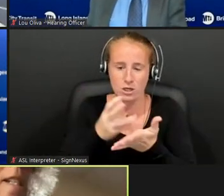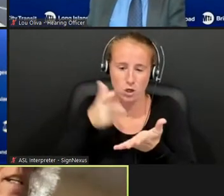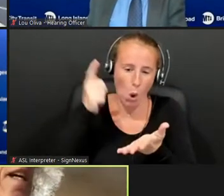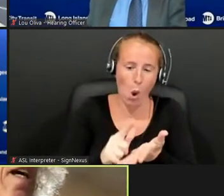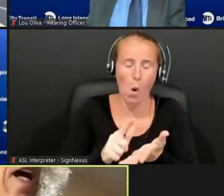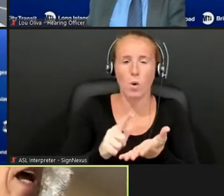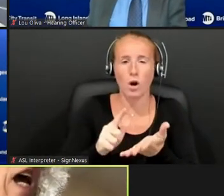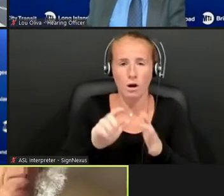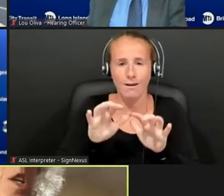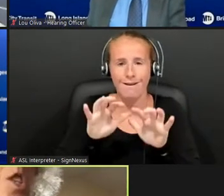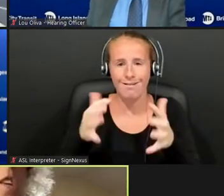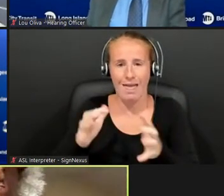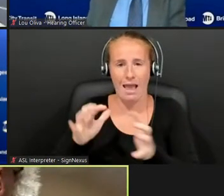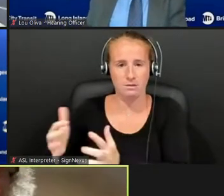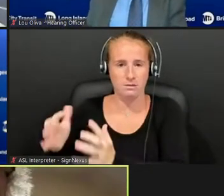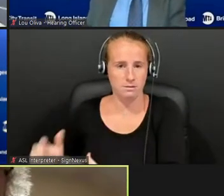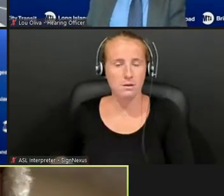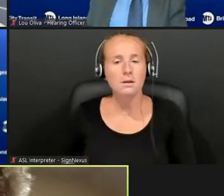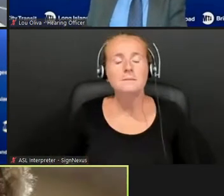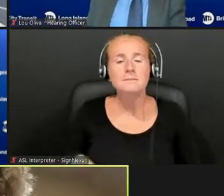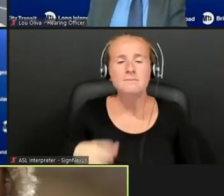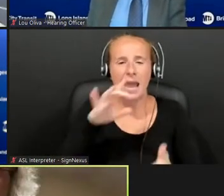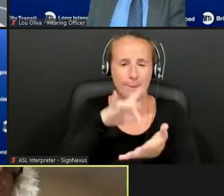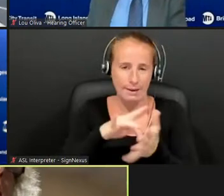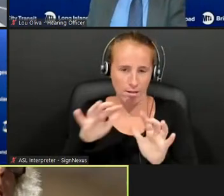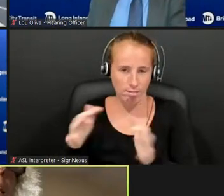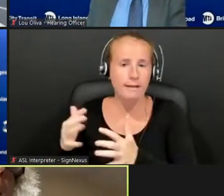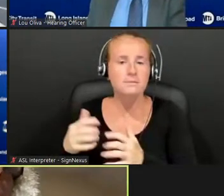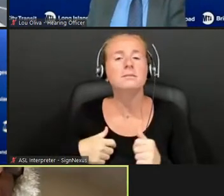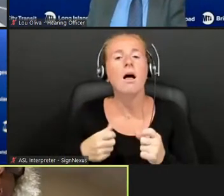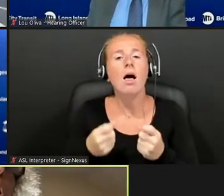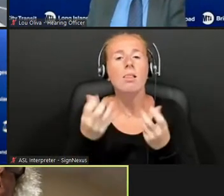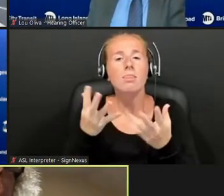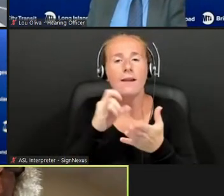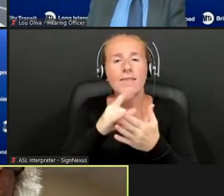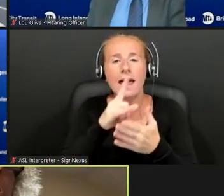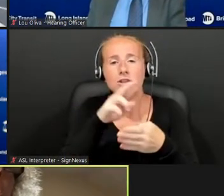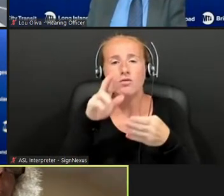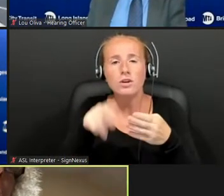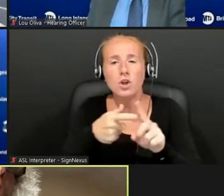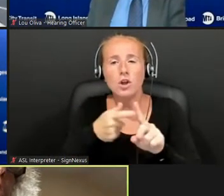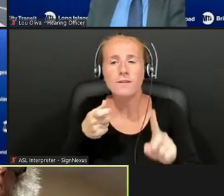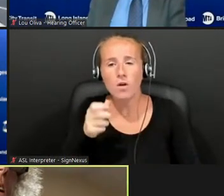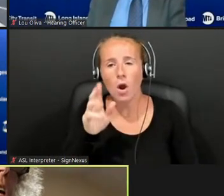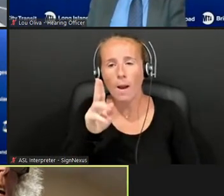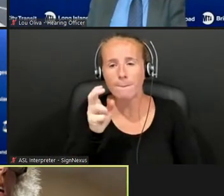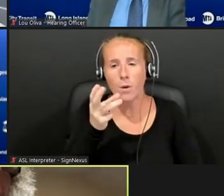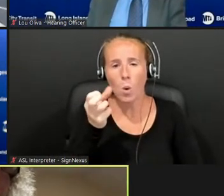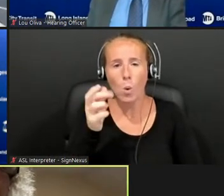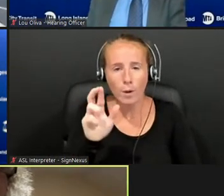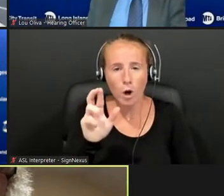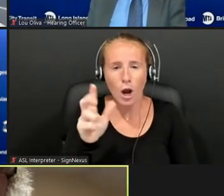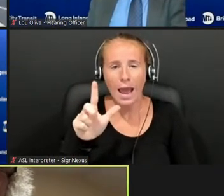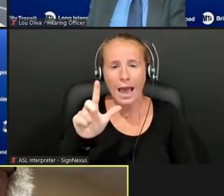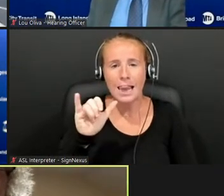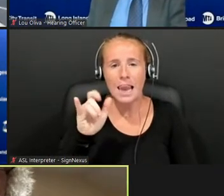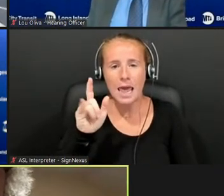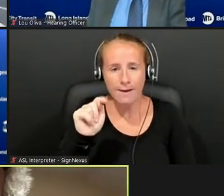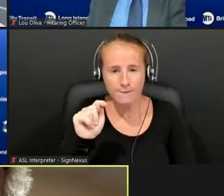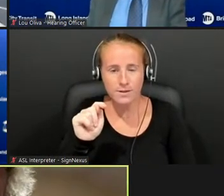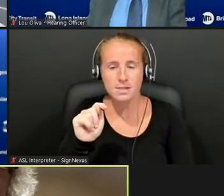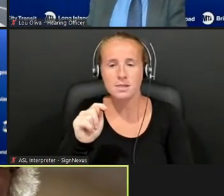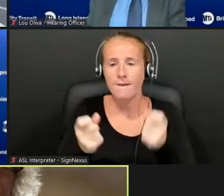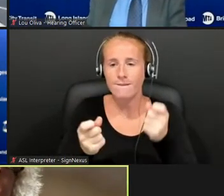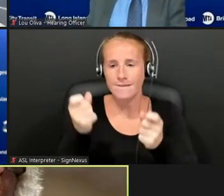classes and much of the congestion is a result of the 80 000 plus Yuba and lift vehicles start by eliminating